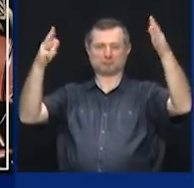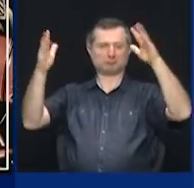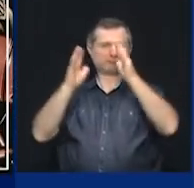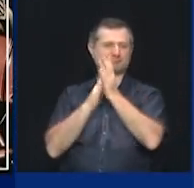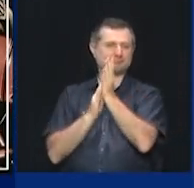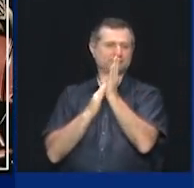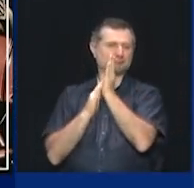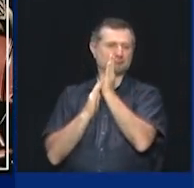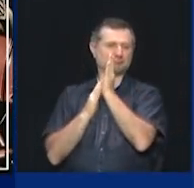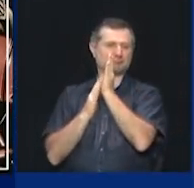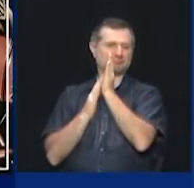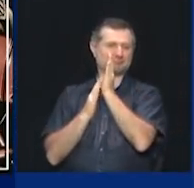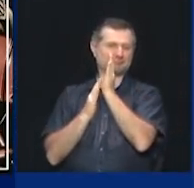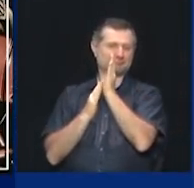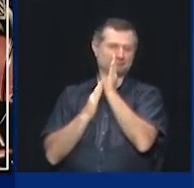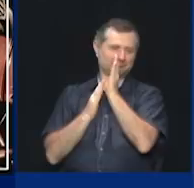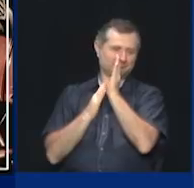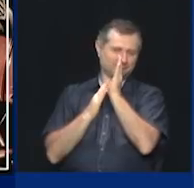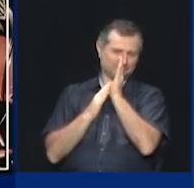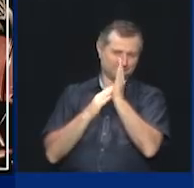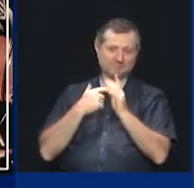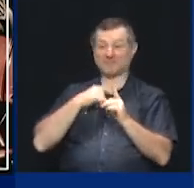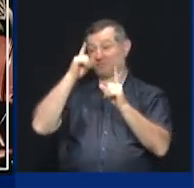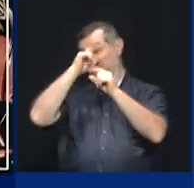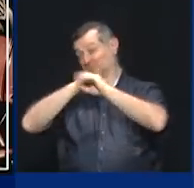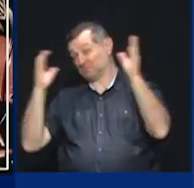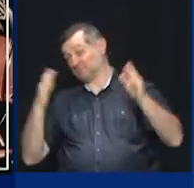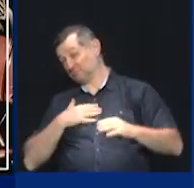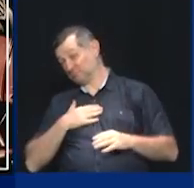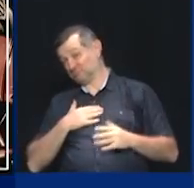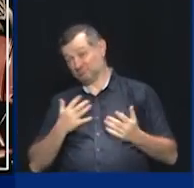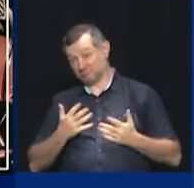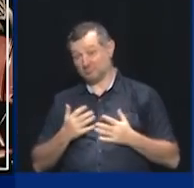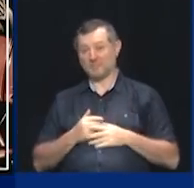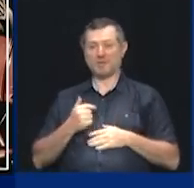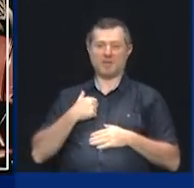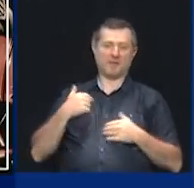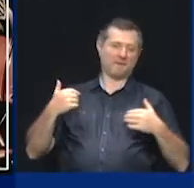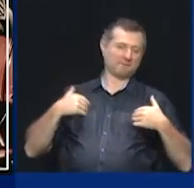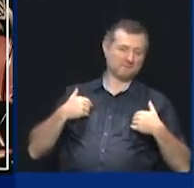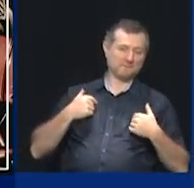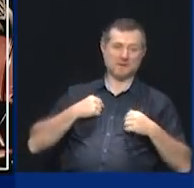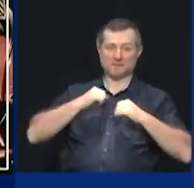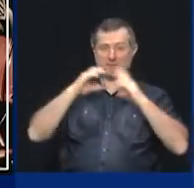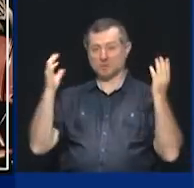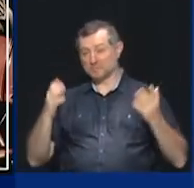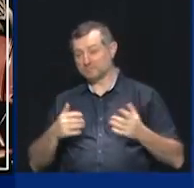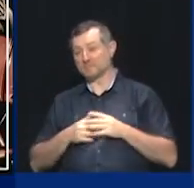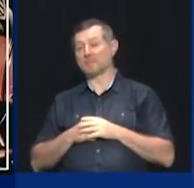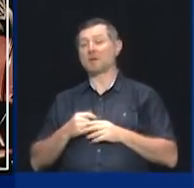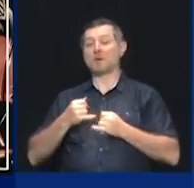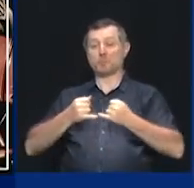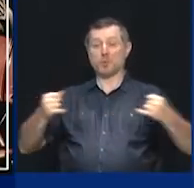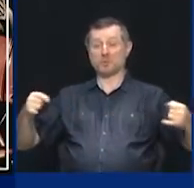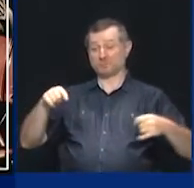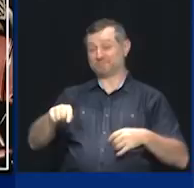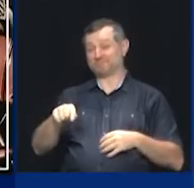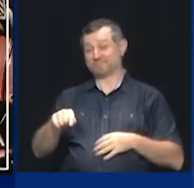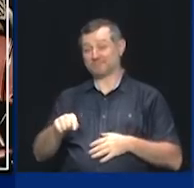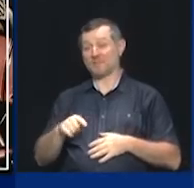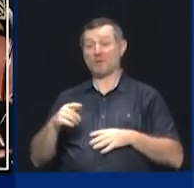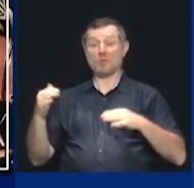As a matter of fact, I have a vision. I have a vision of a border war. Because